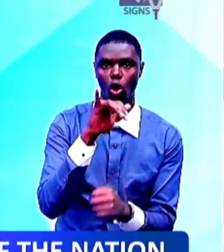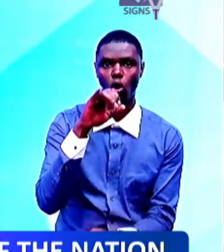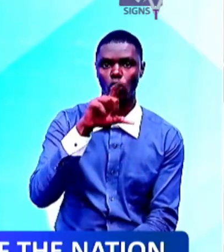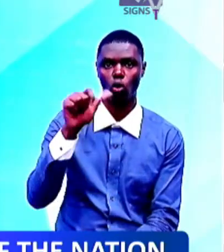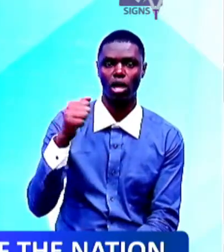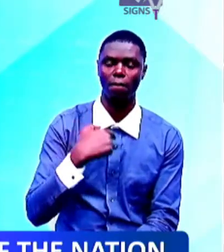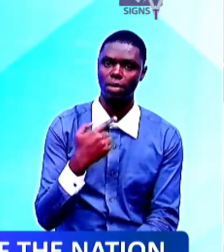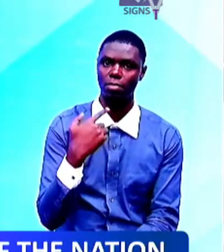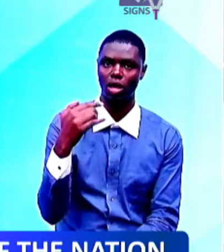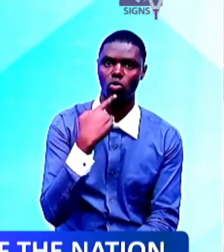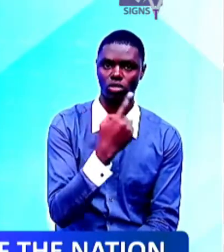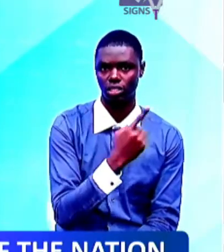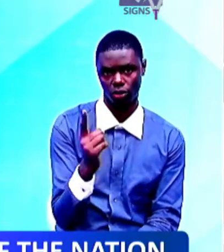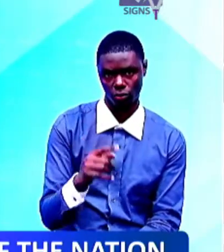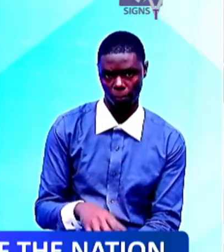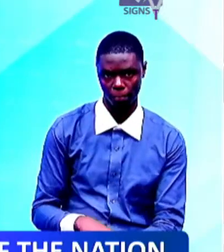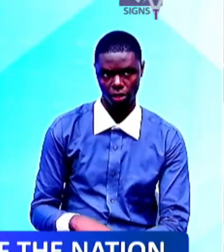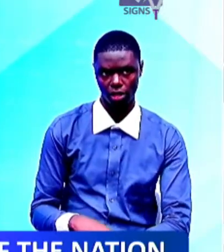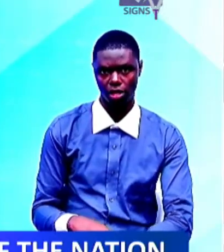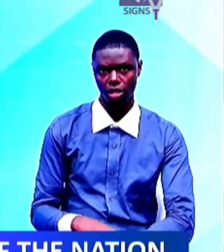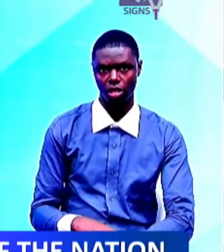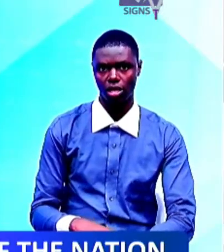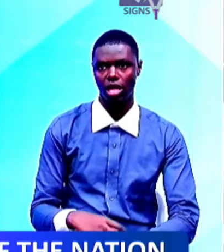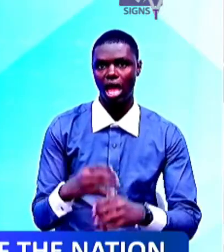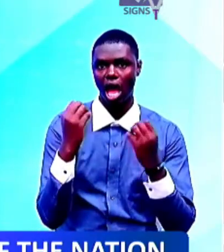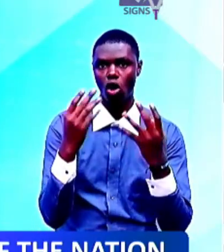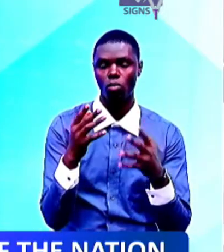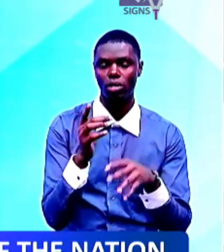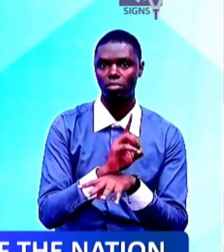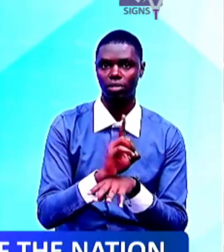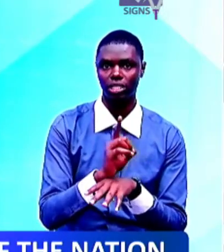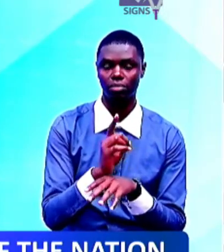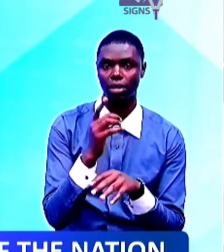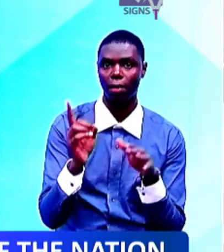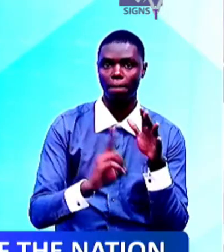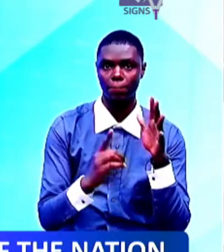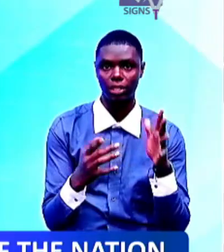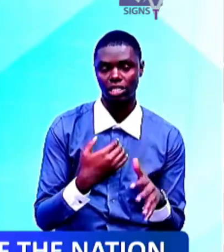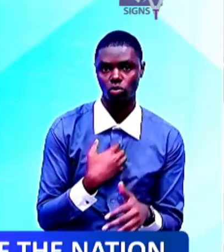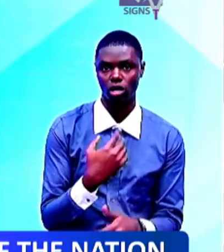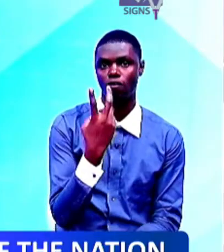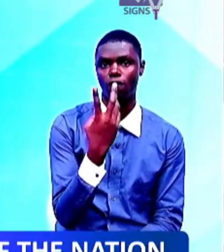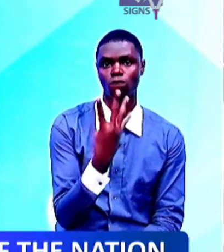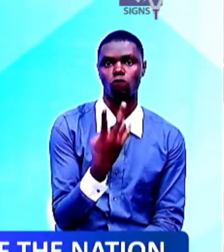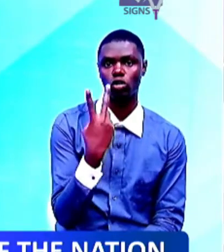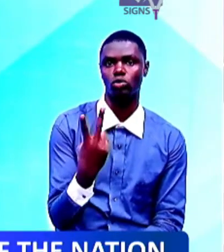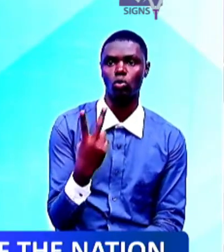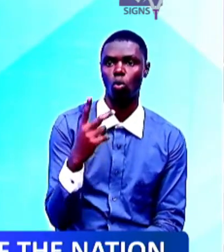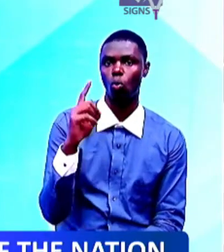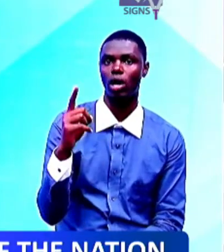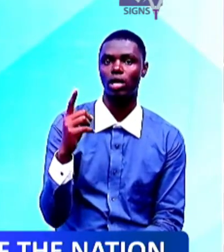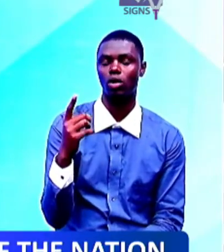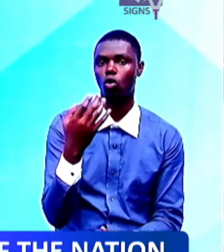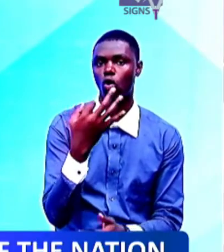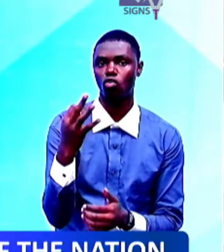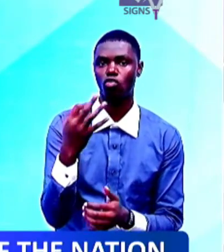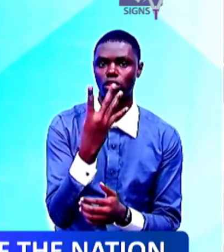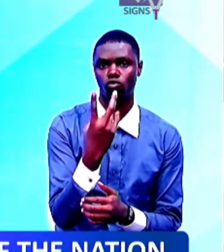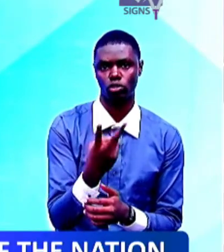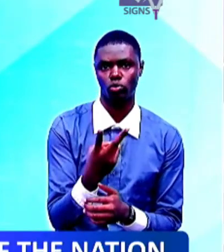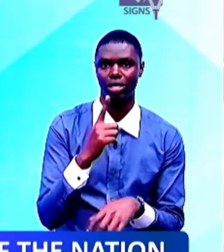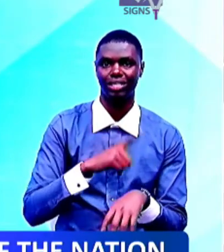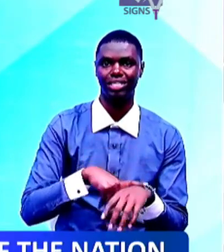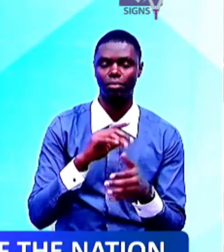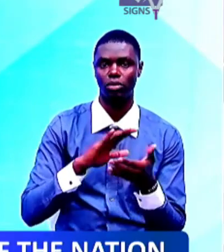always tell you. No, remember. How many ministers do we have then? 42. There were 42 ministers. It was one of the 42. When you